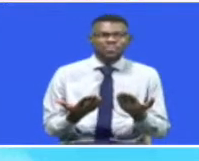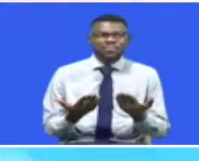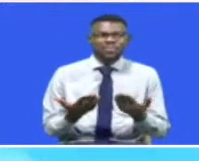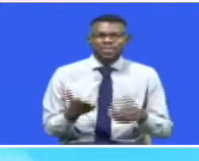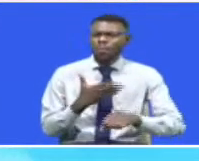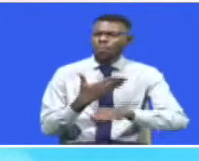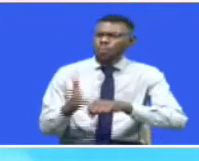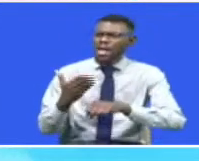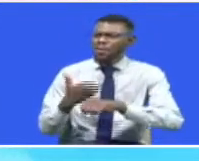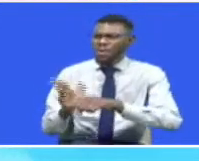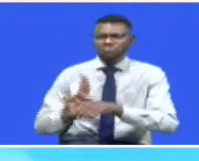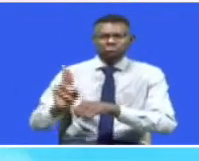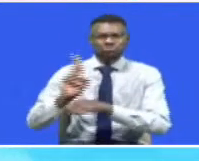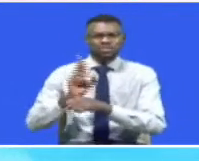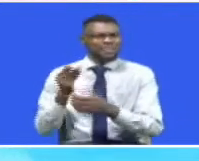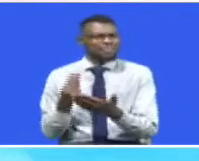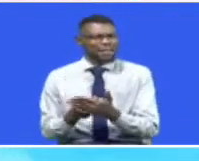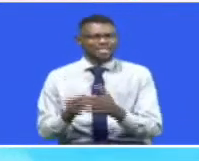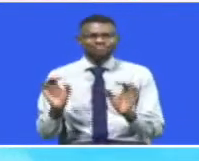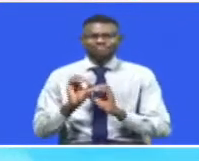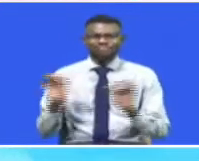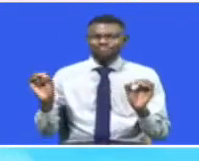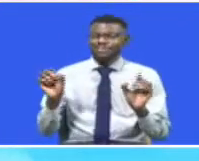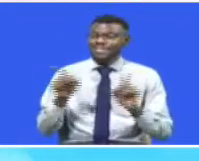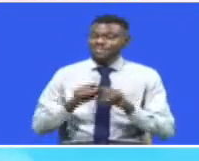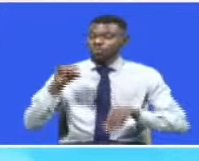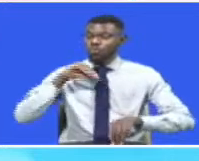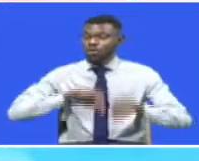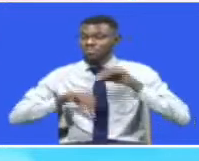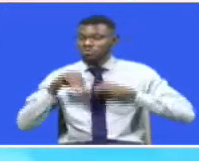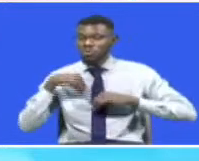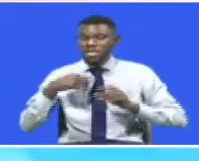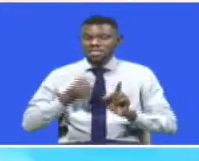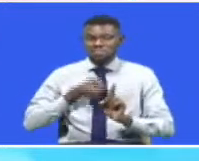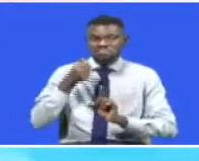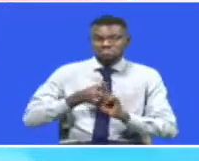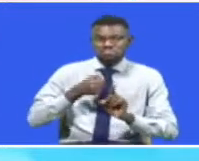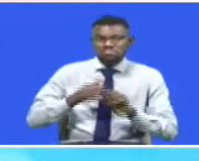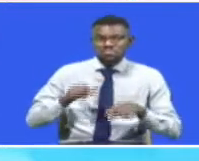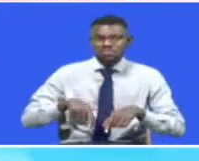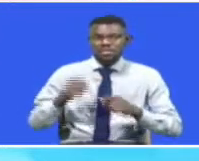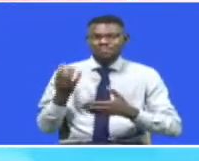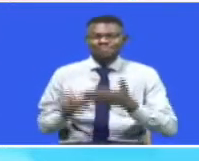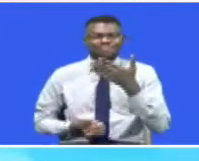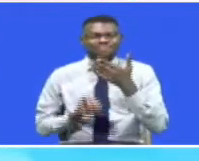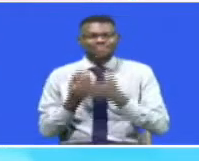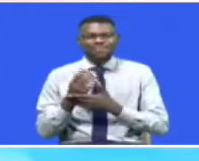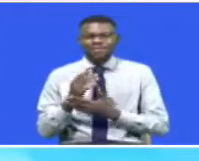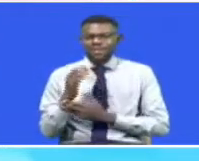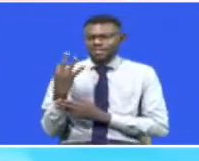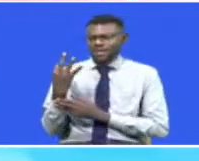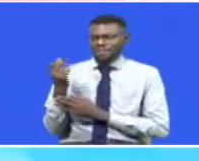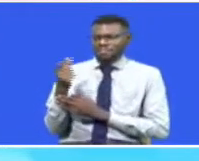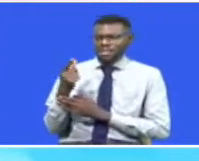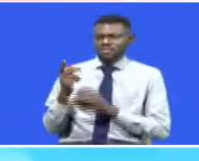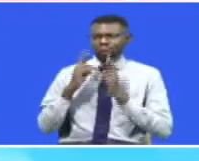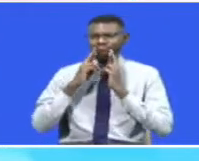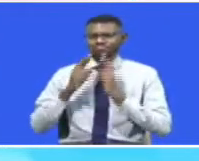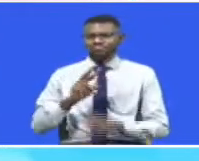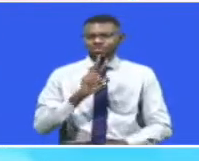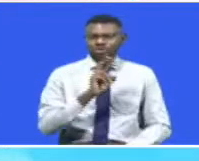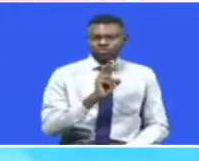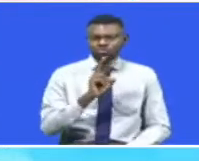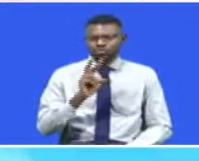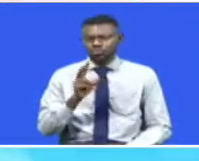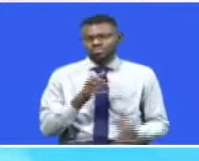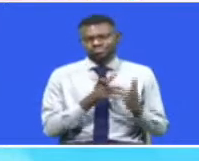wasteful expenditures as well as a fight on corruption. She was launching the first quarter report of the 2022-2023 financial